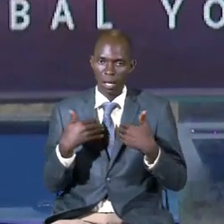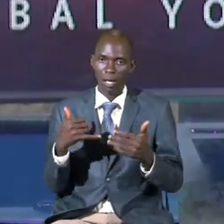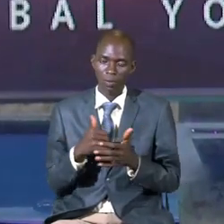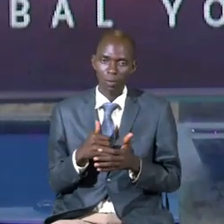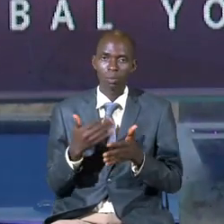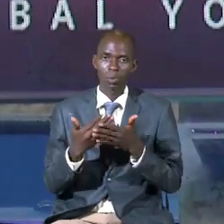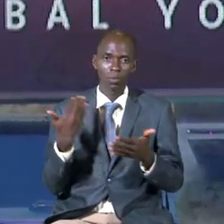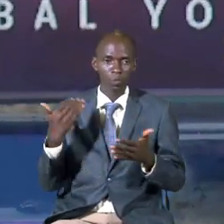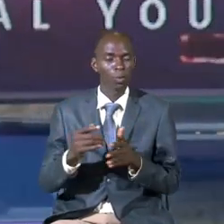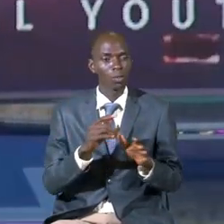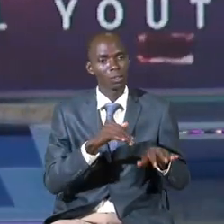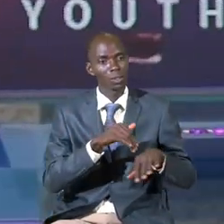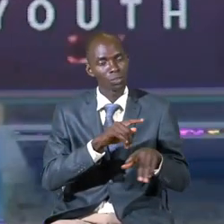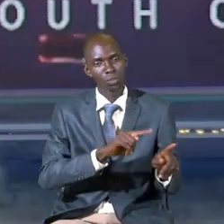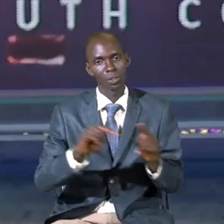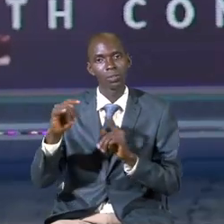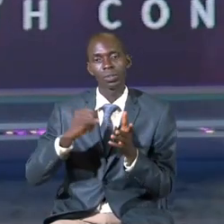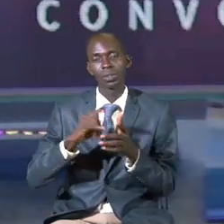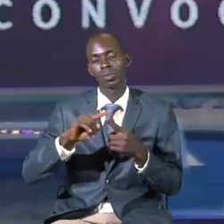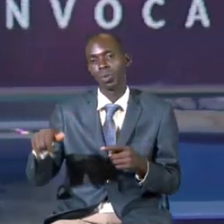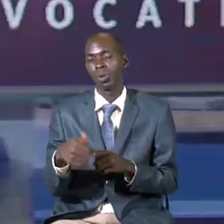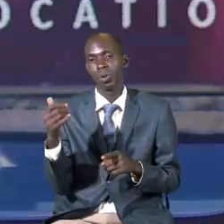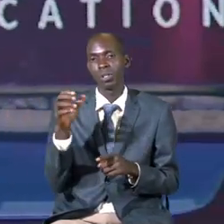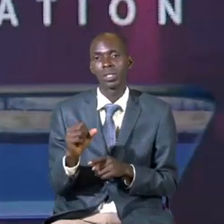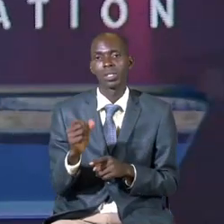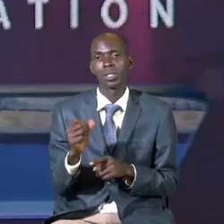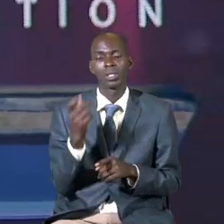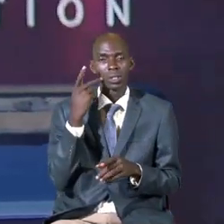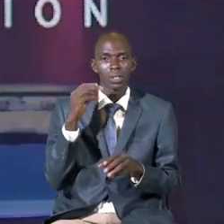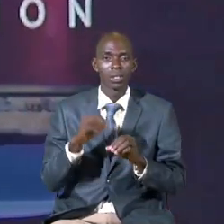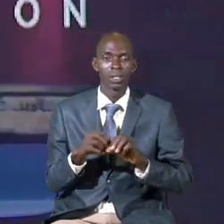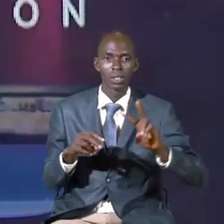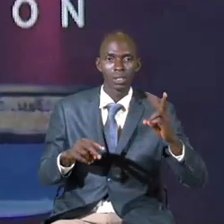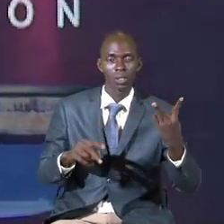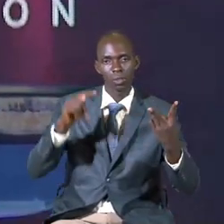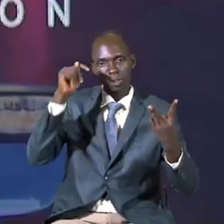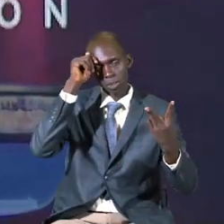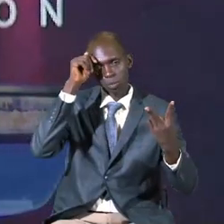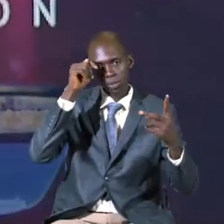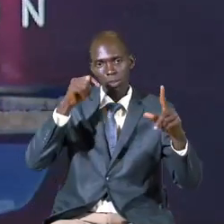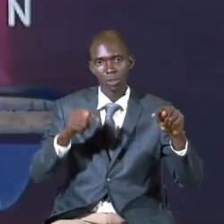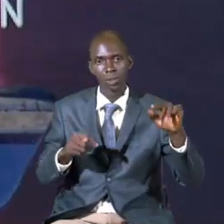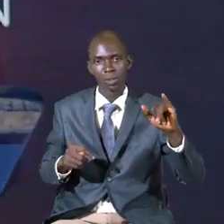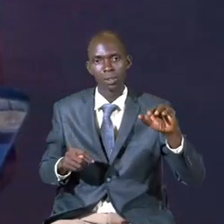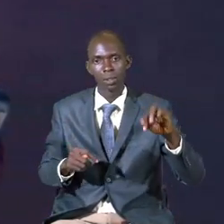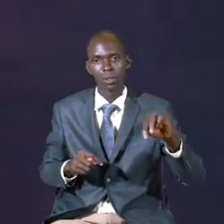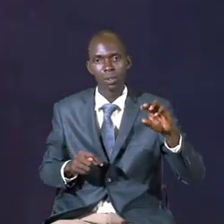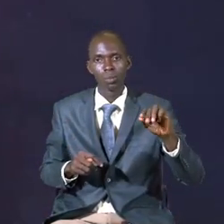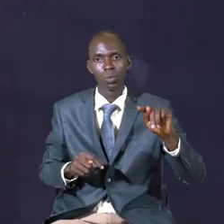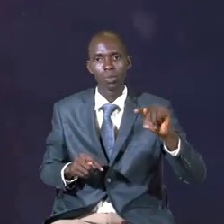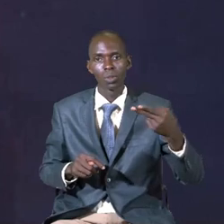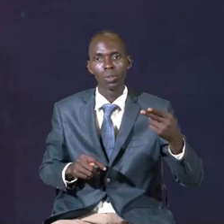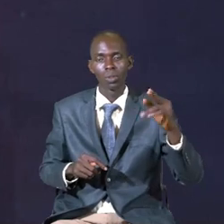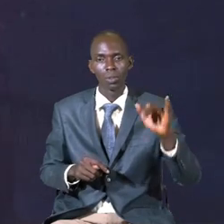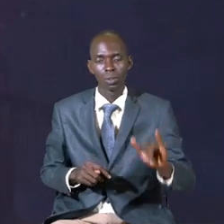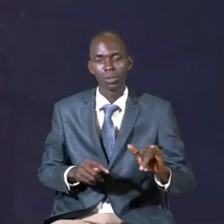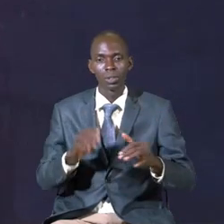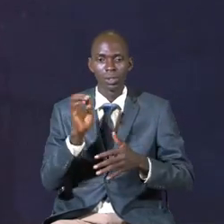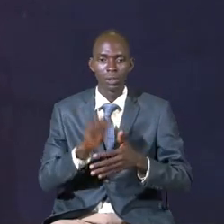it successfully we're looking at second timothy chapter three i'm reading from